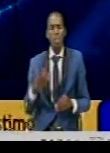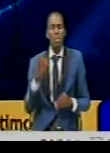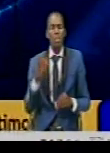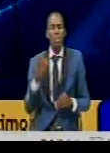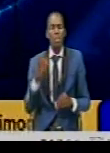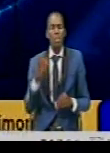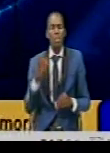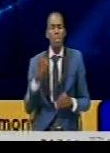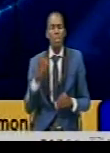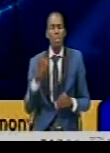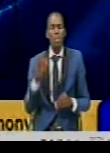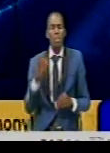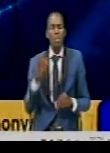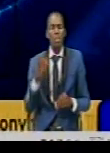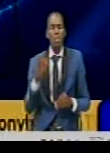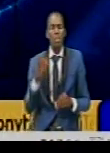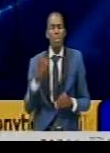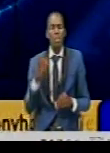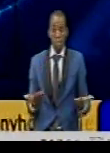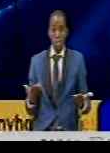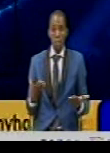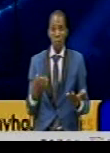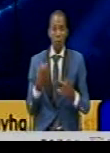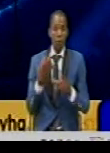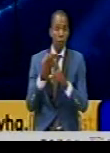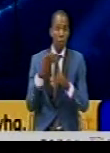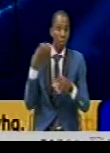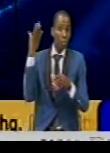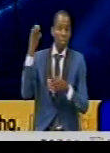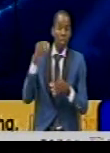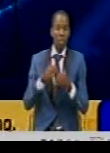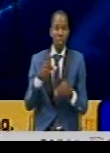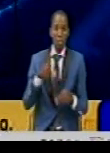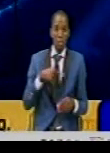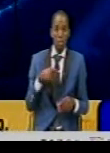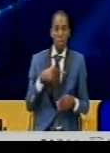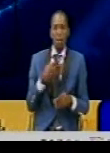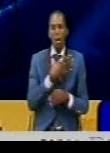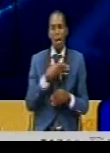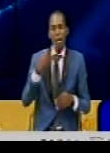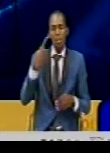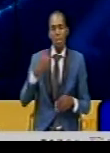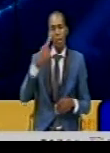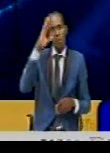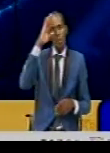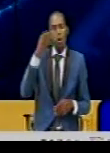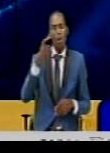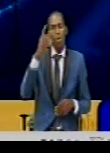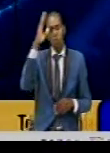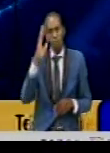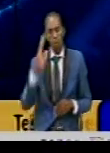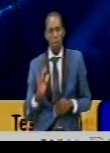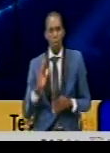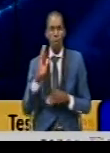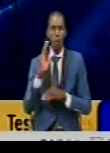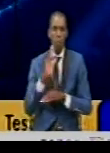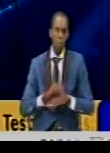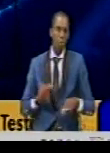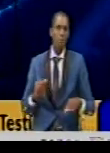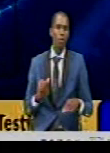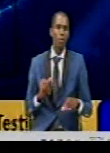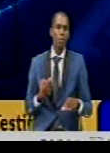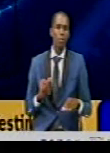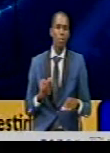were falling here in Port Harcourt, she got connected right there in Lagos. And the man of